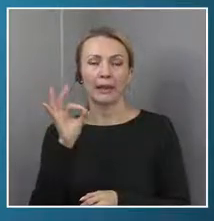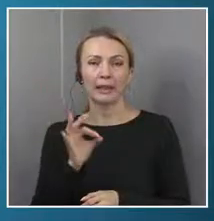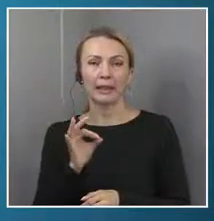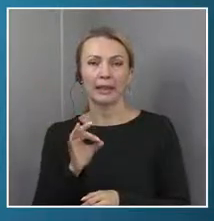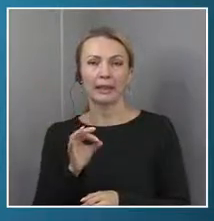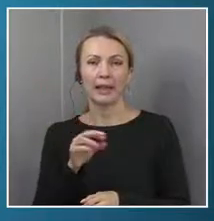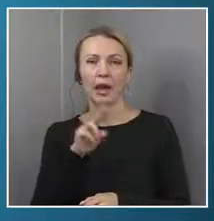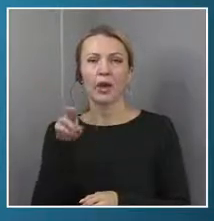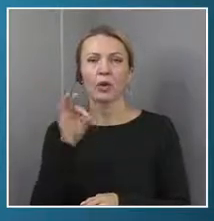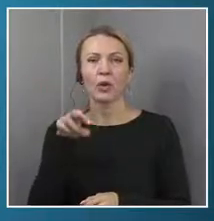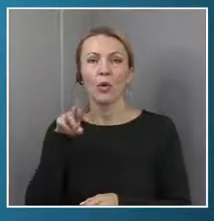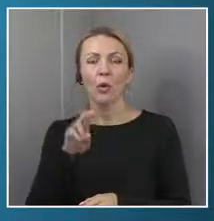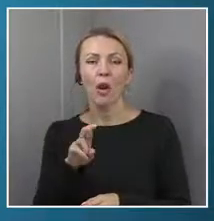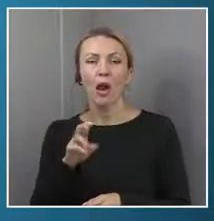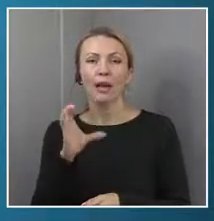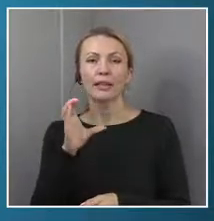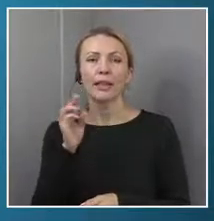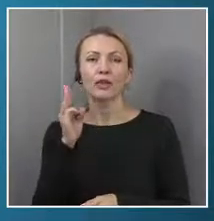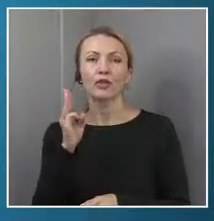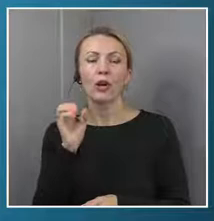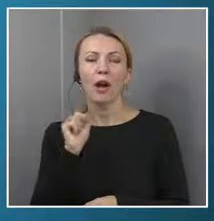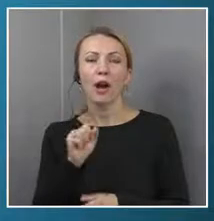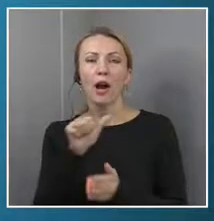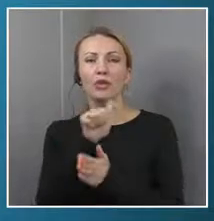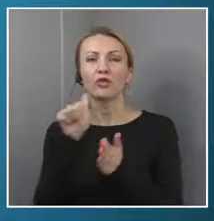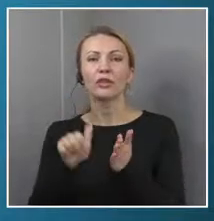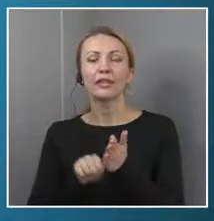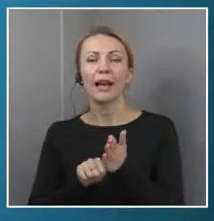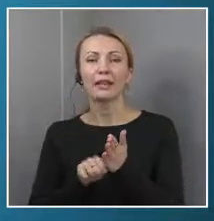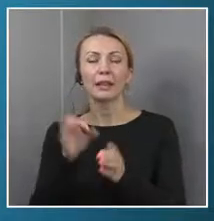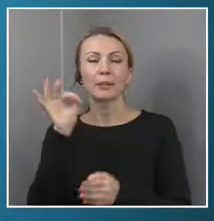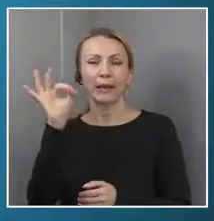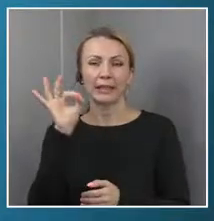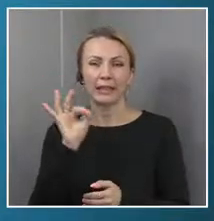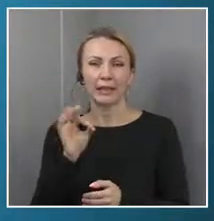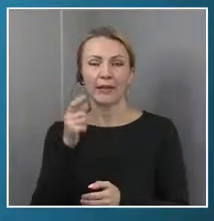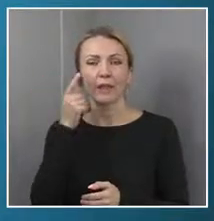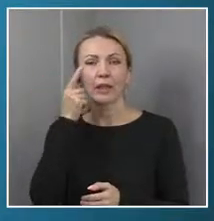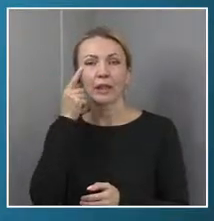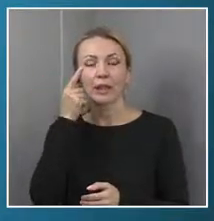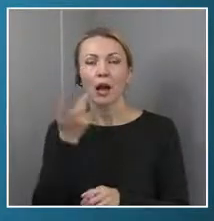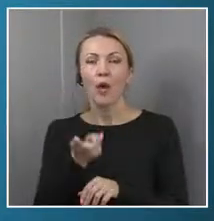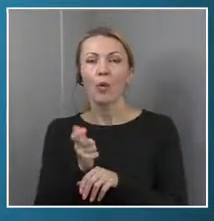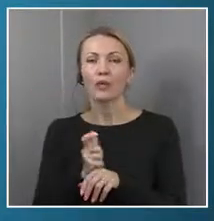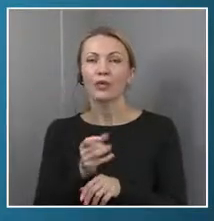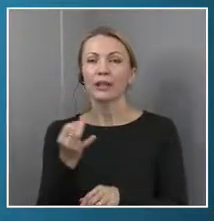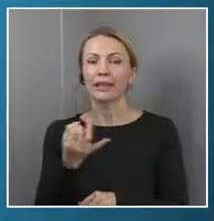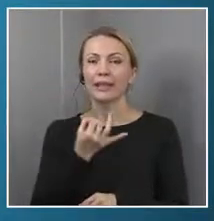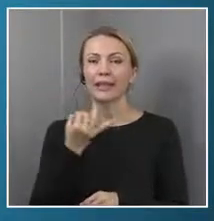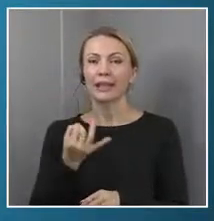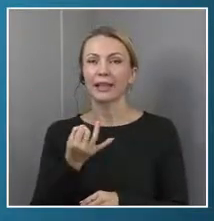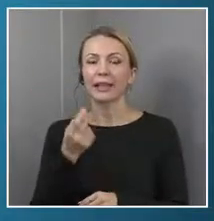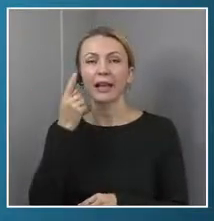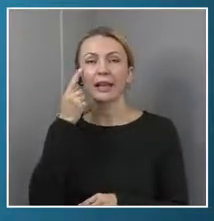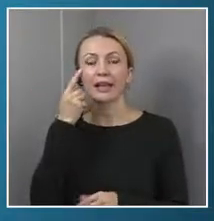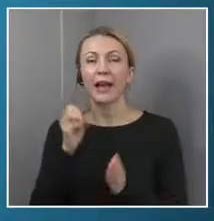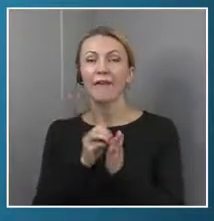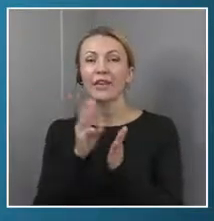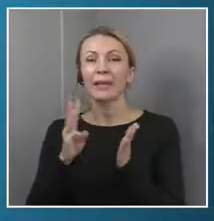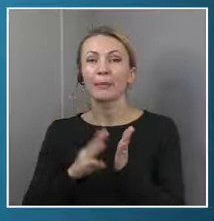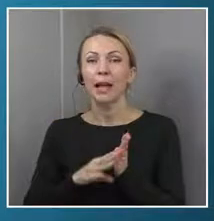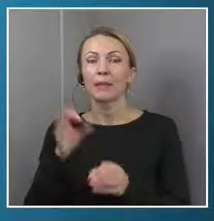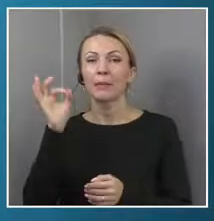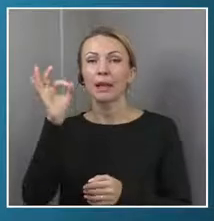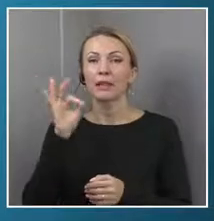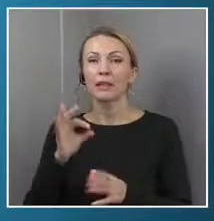what's going on in the world? The US on the art market is 44%, yet the